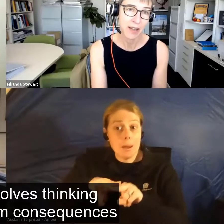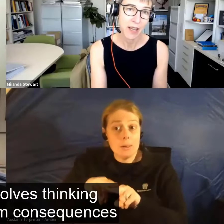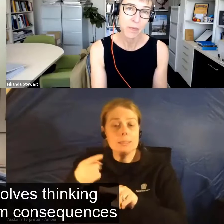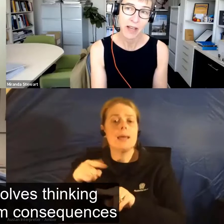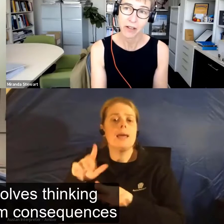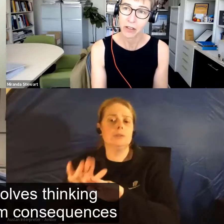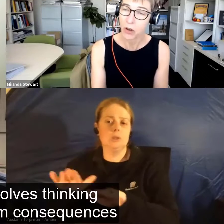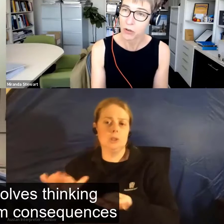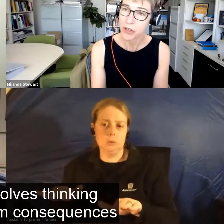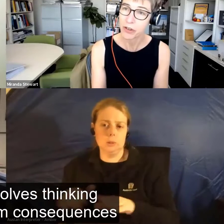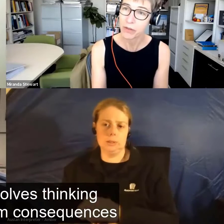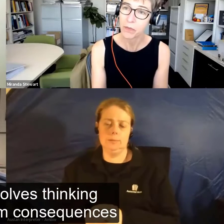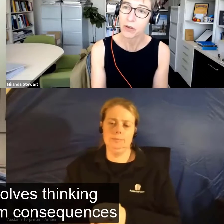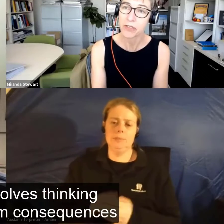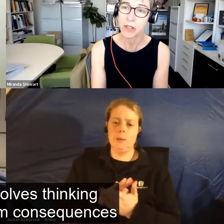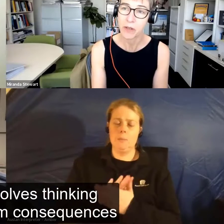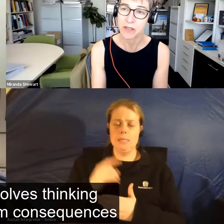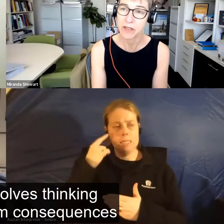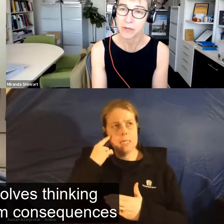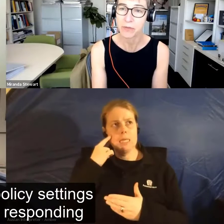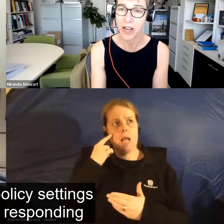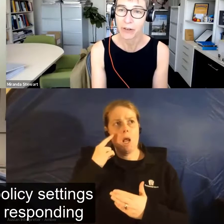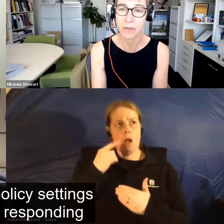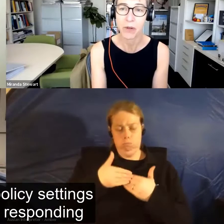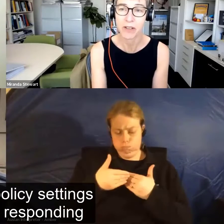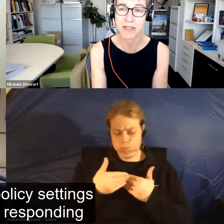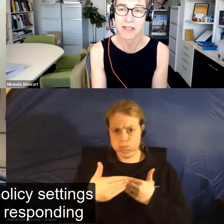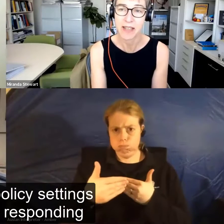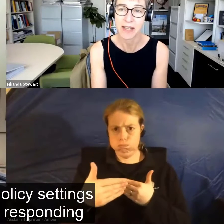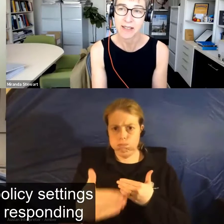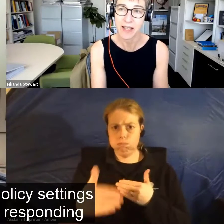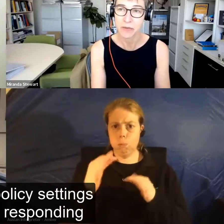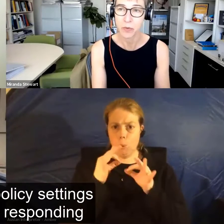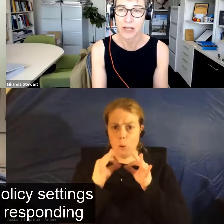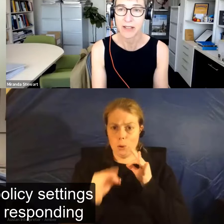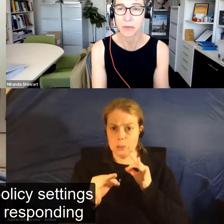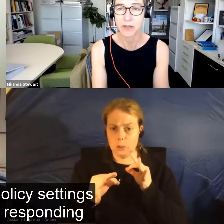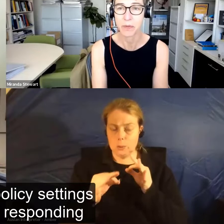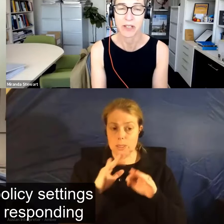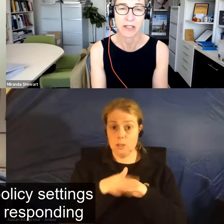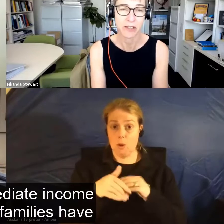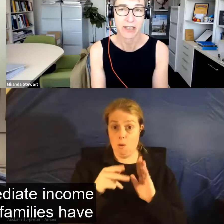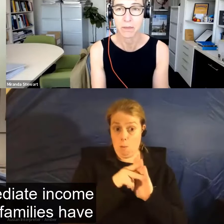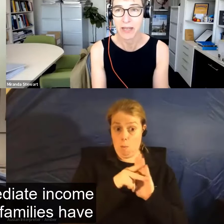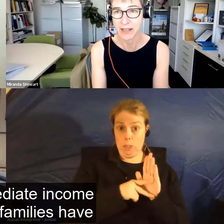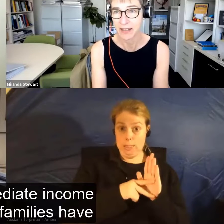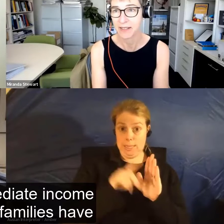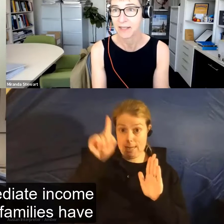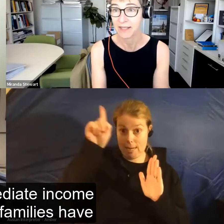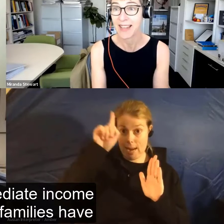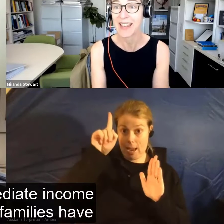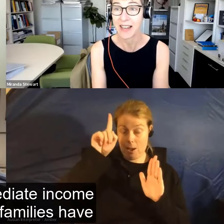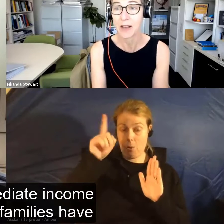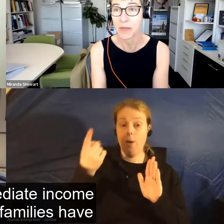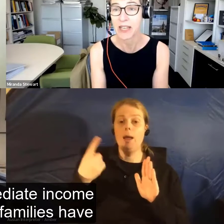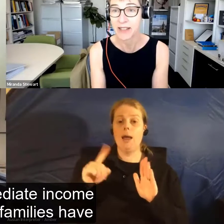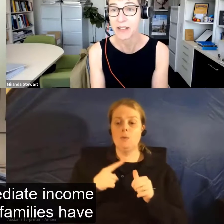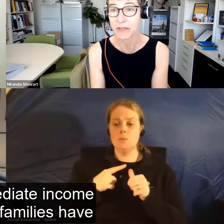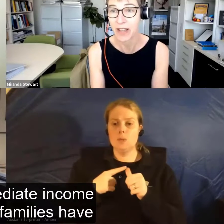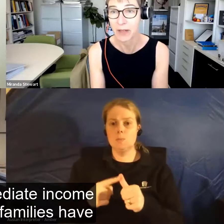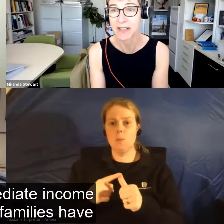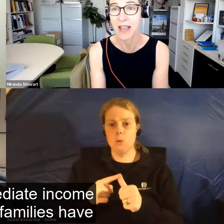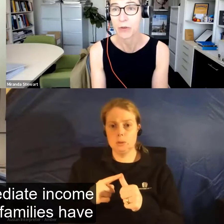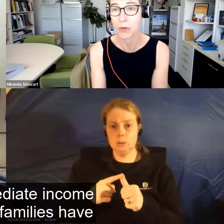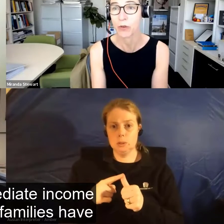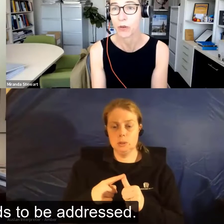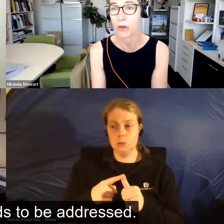thinking about long-term consequences of current policy settings, as well as responding to the immediate income needs